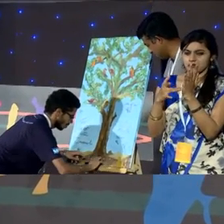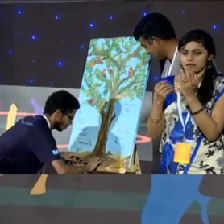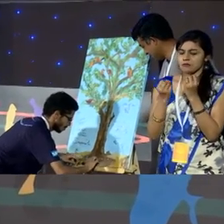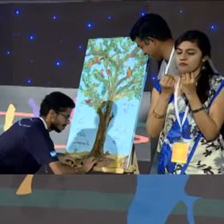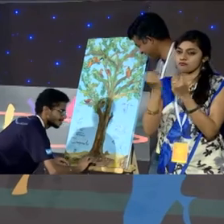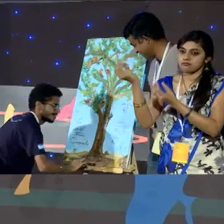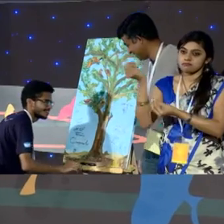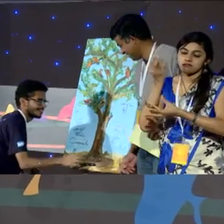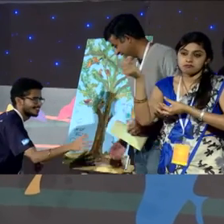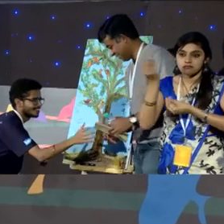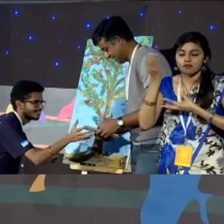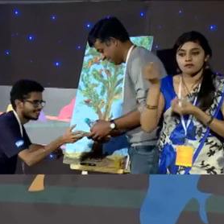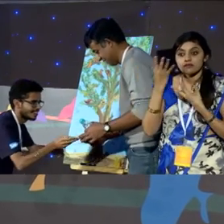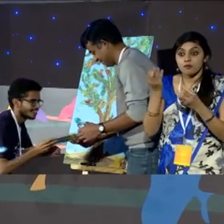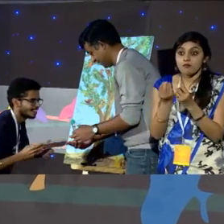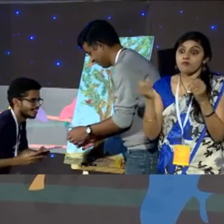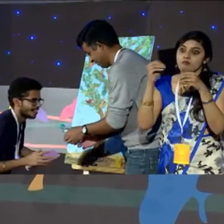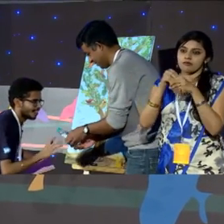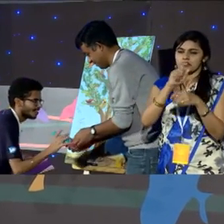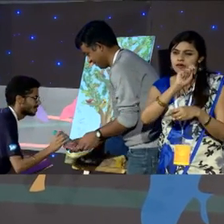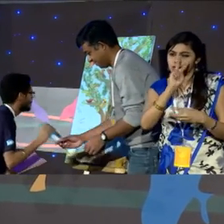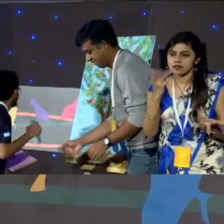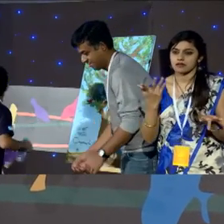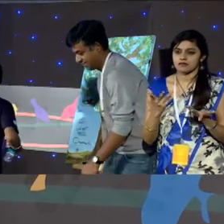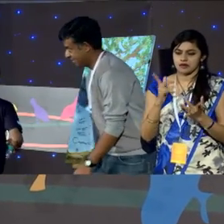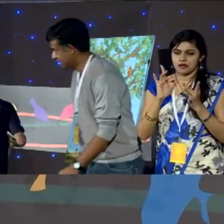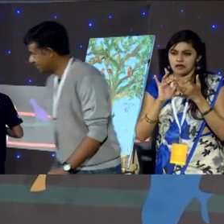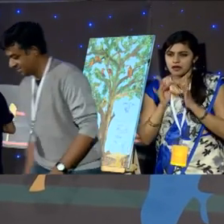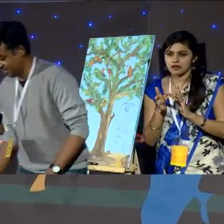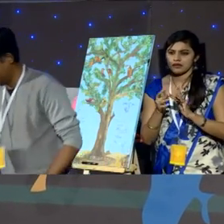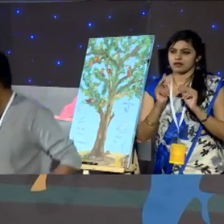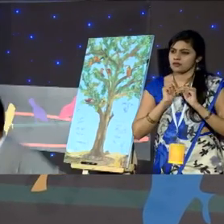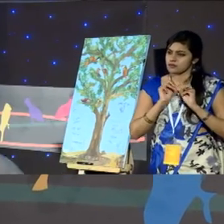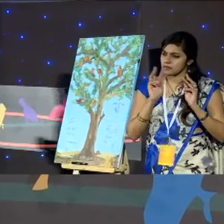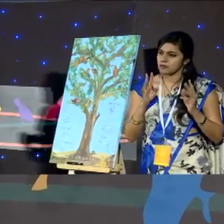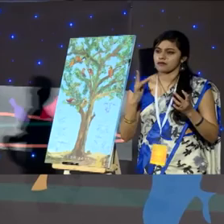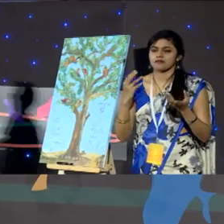social media, there's television, and there's your Outlook as well.